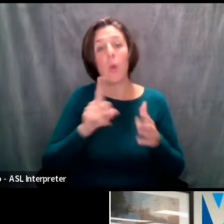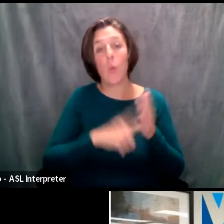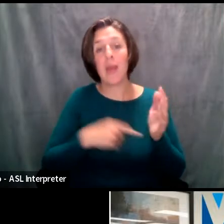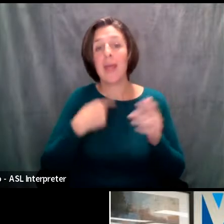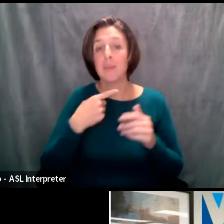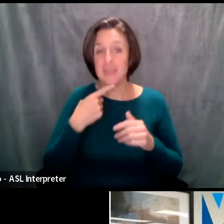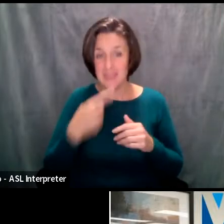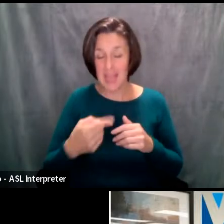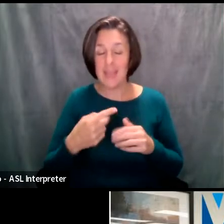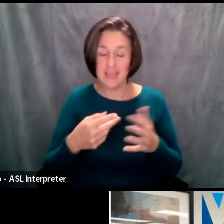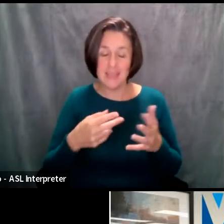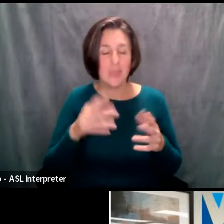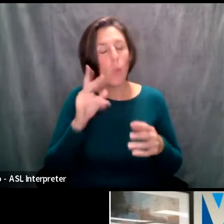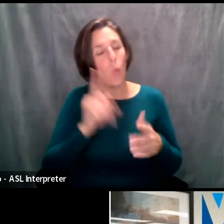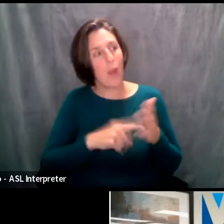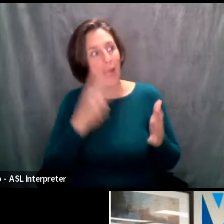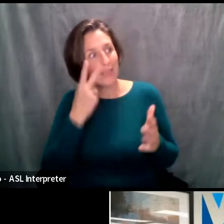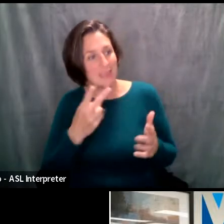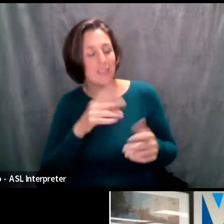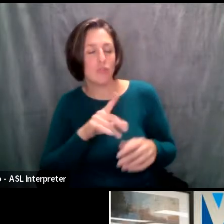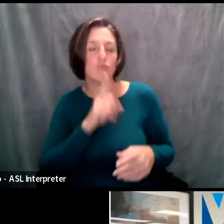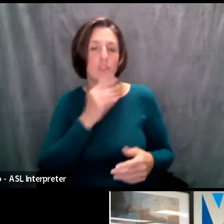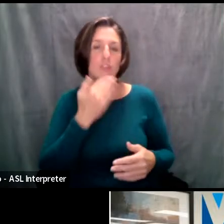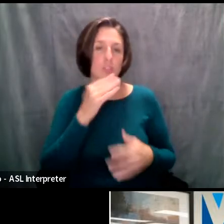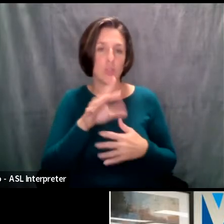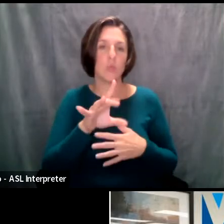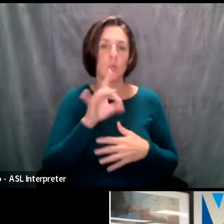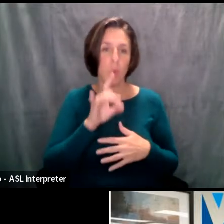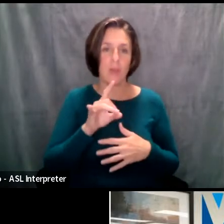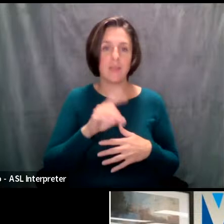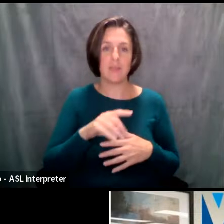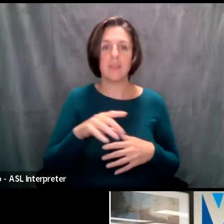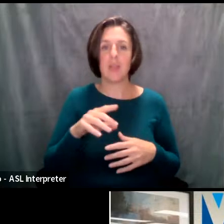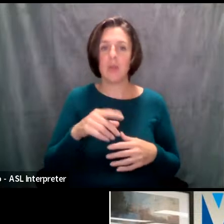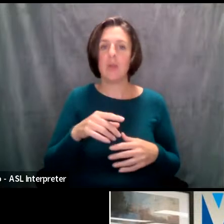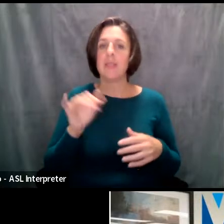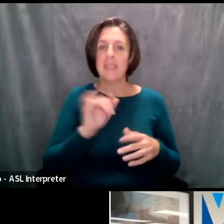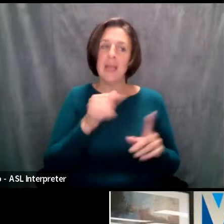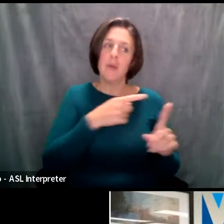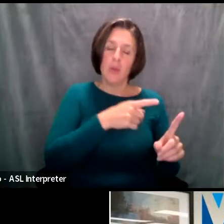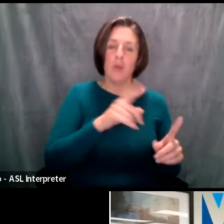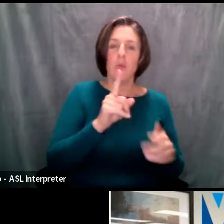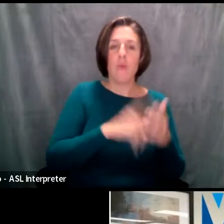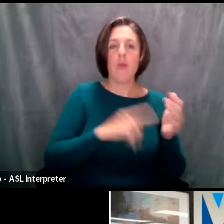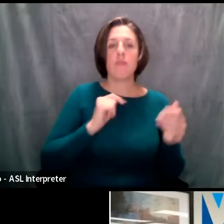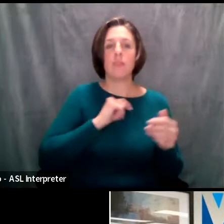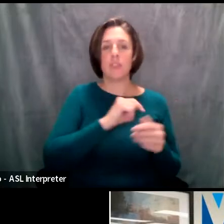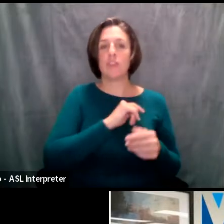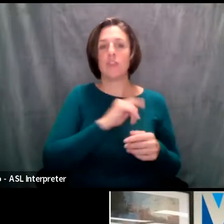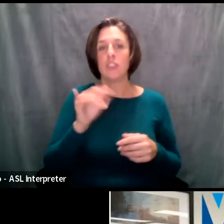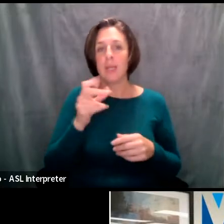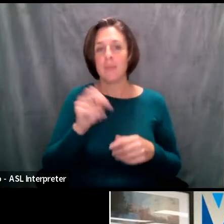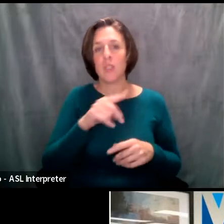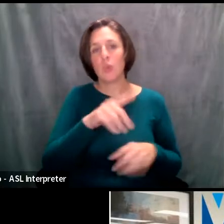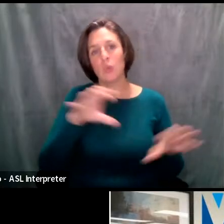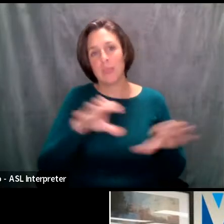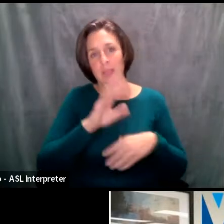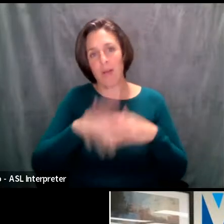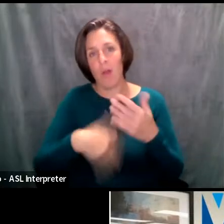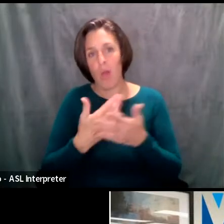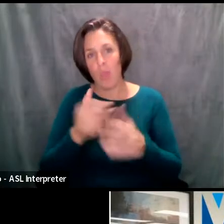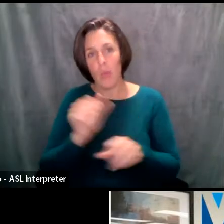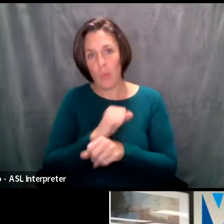just going down the road of what Jennifer said, or Trustee Jacobson said, which is, you really did the work for us. You made it really